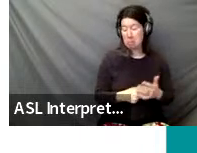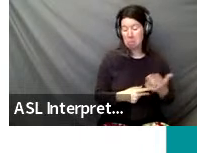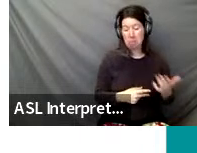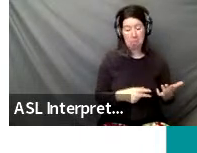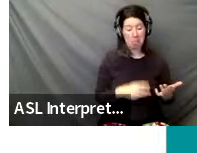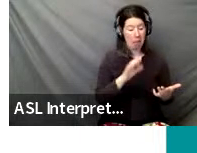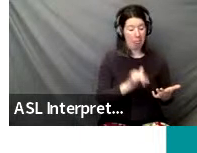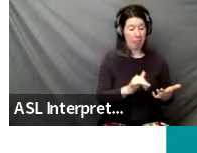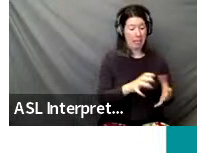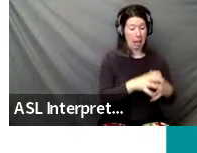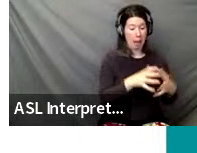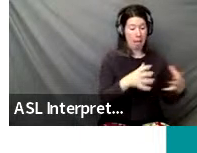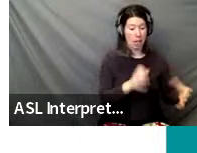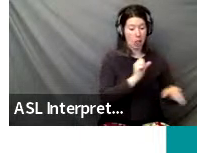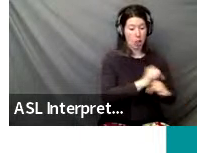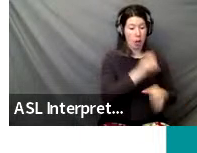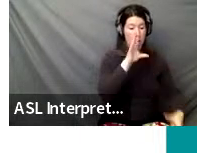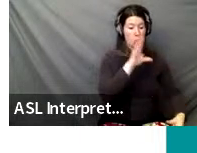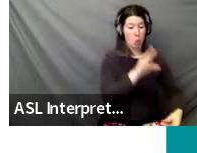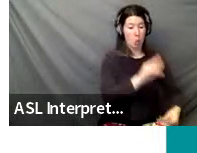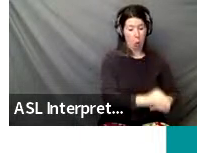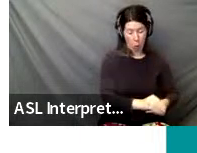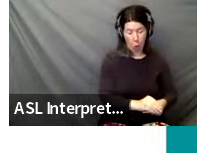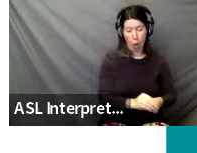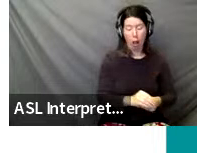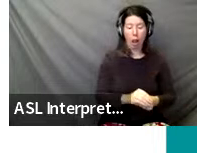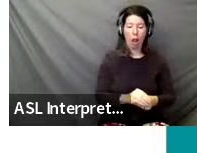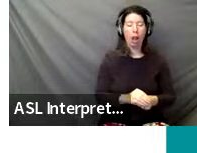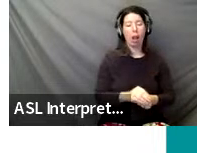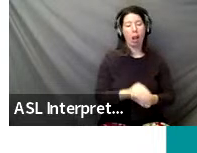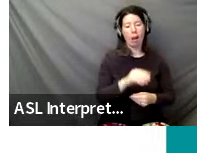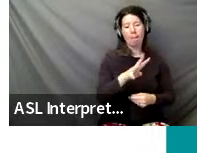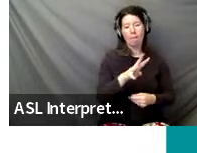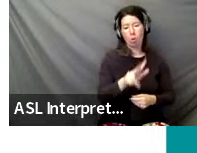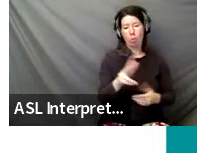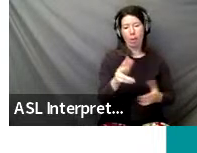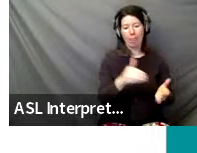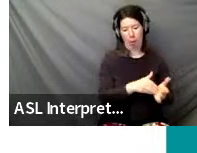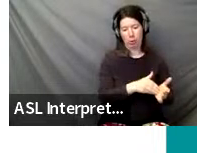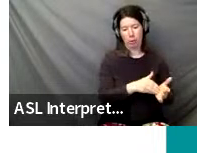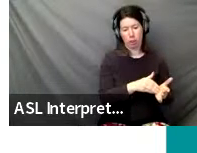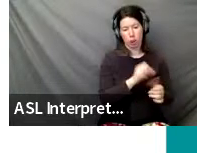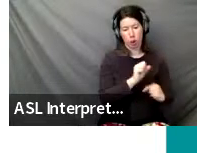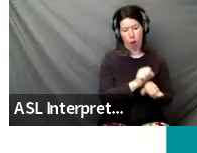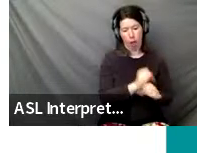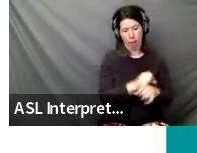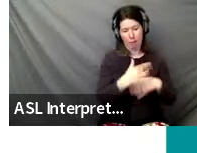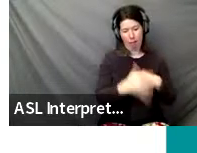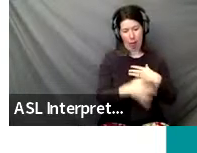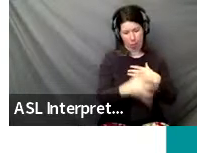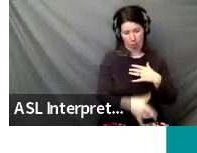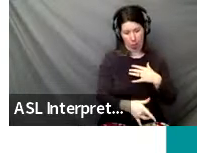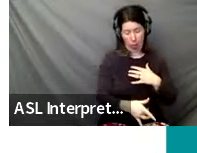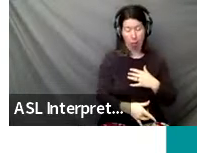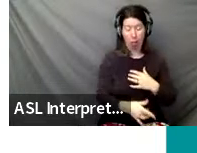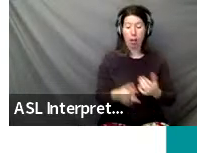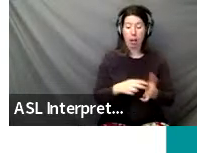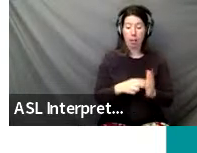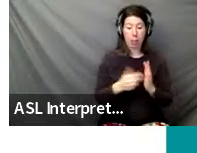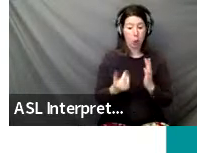total. Gross employment in the 43,000 range, and that means new